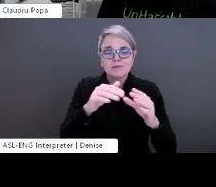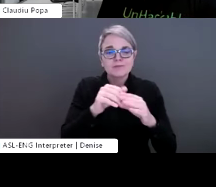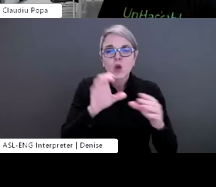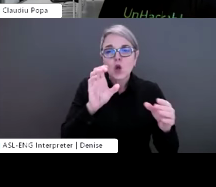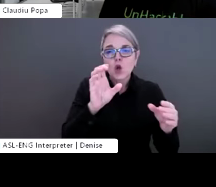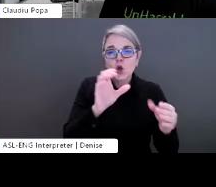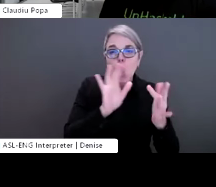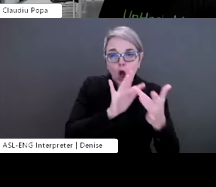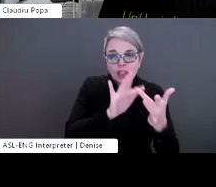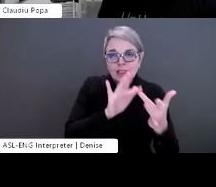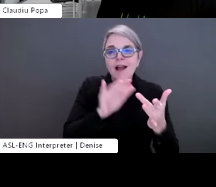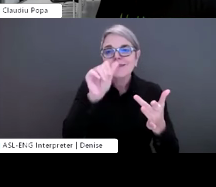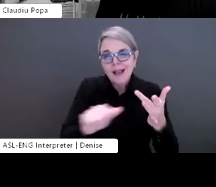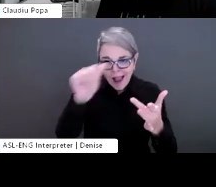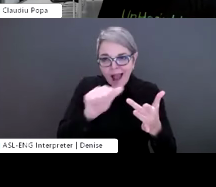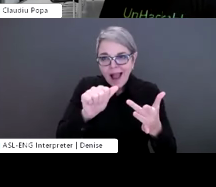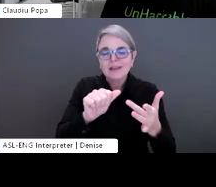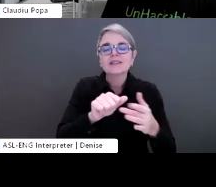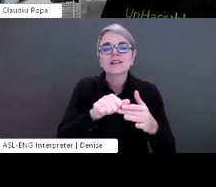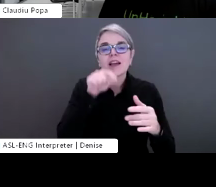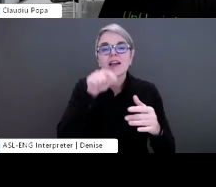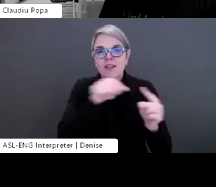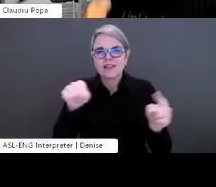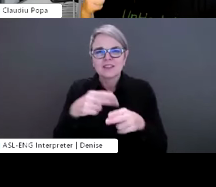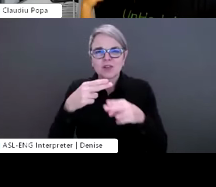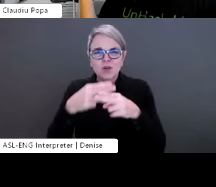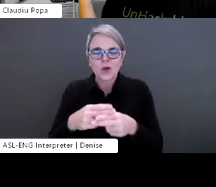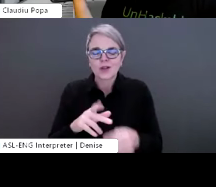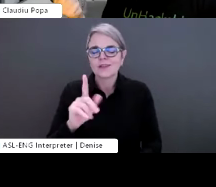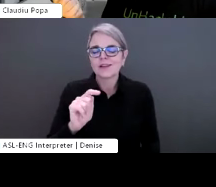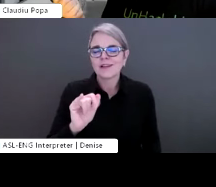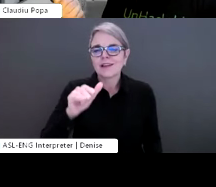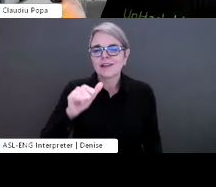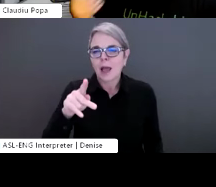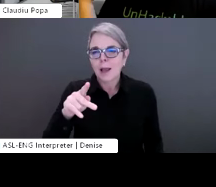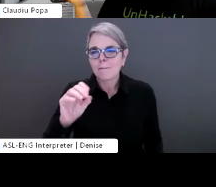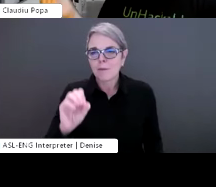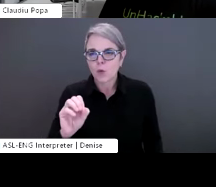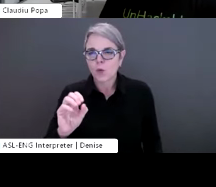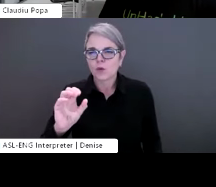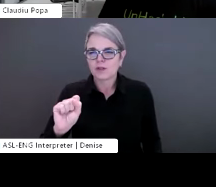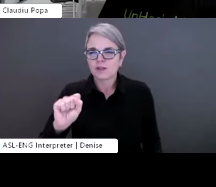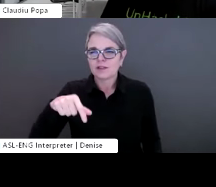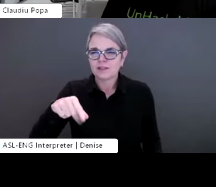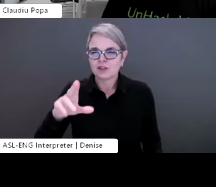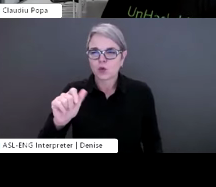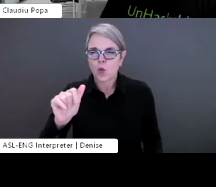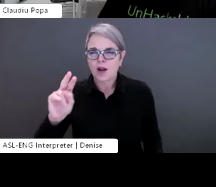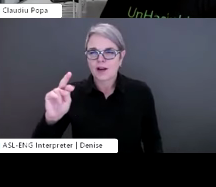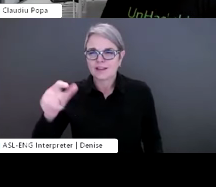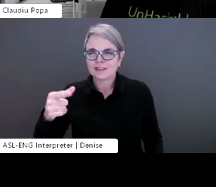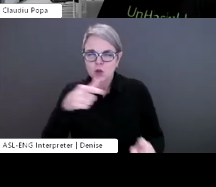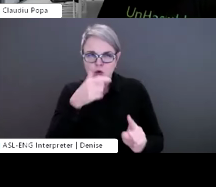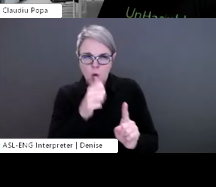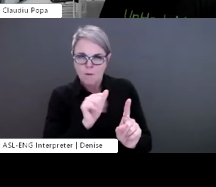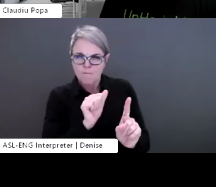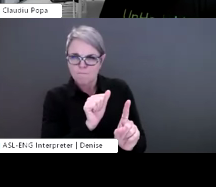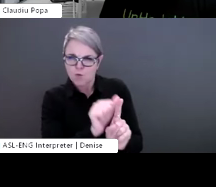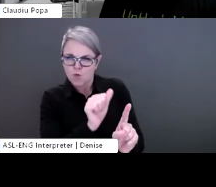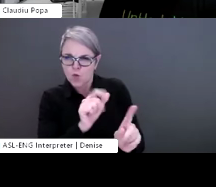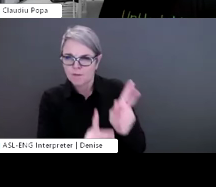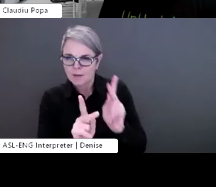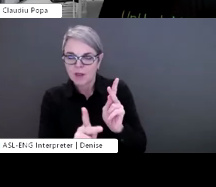with a message that looks very similar to a legitimate one, we call that typo squatting. And it's just a